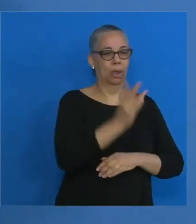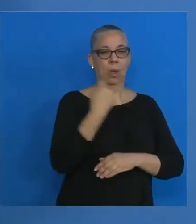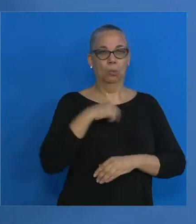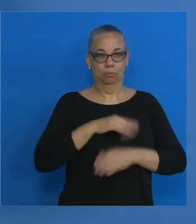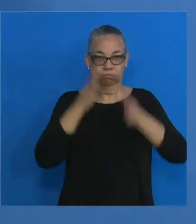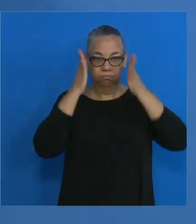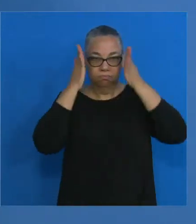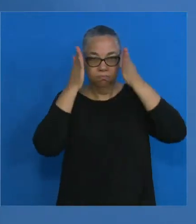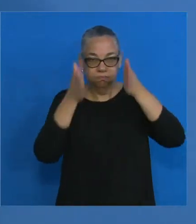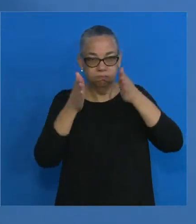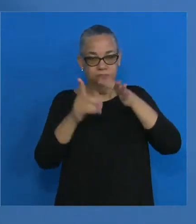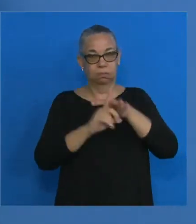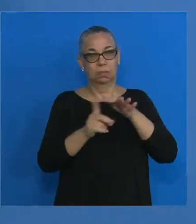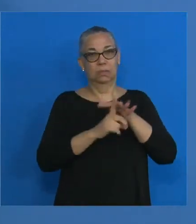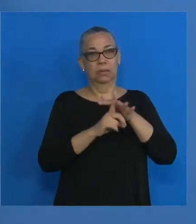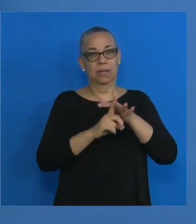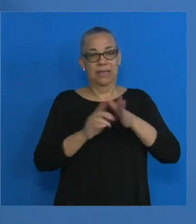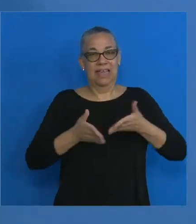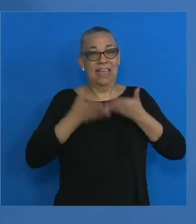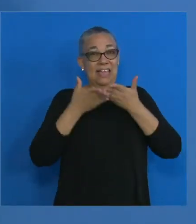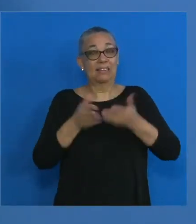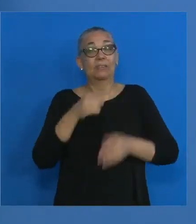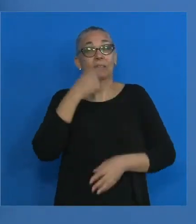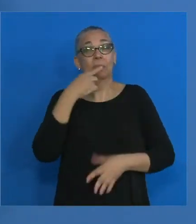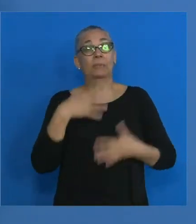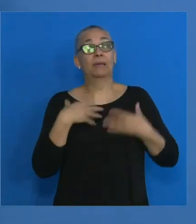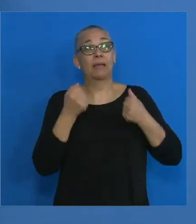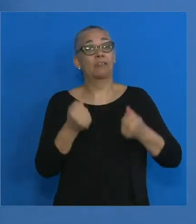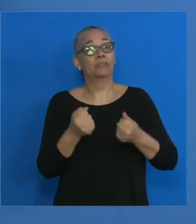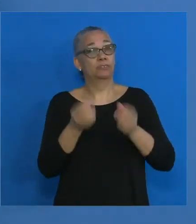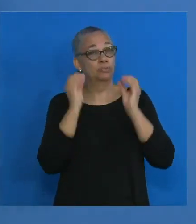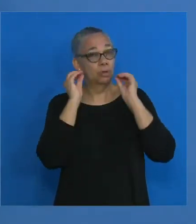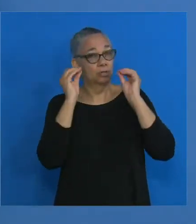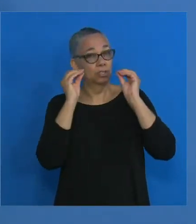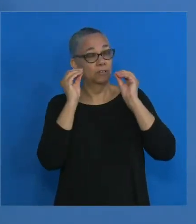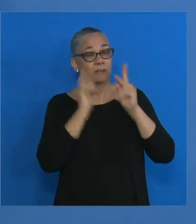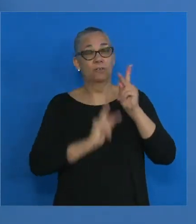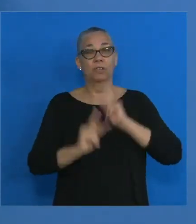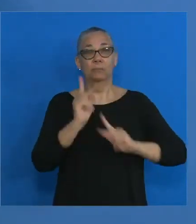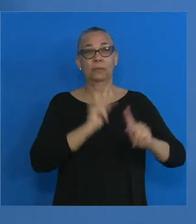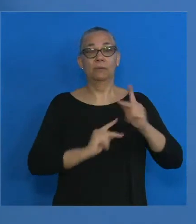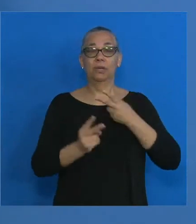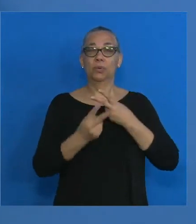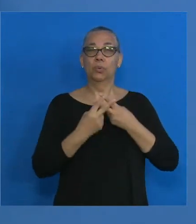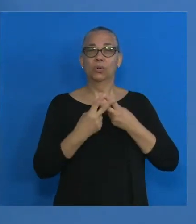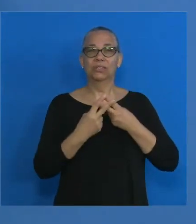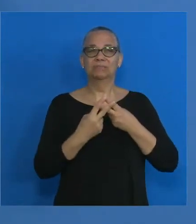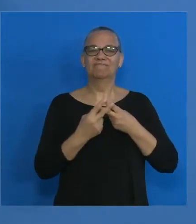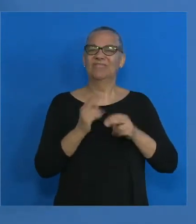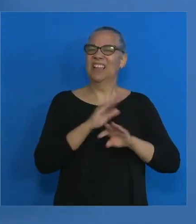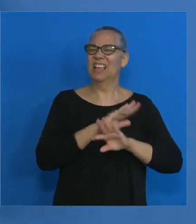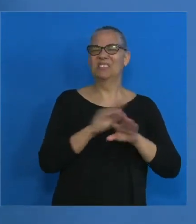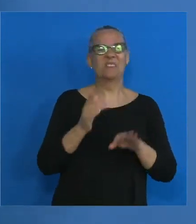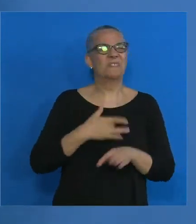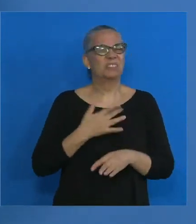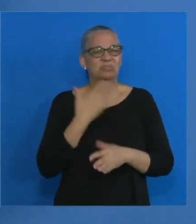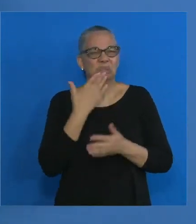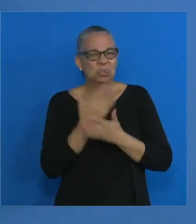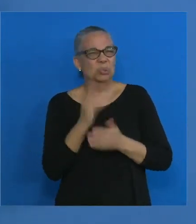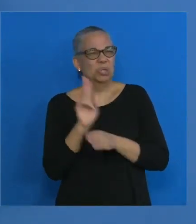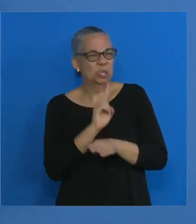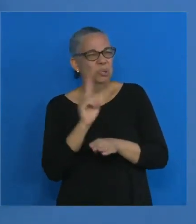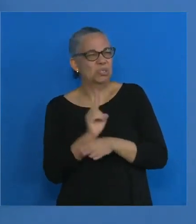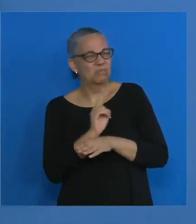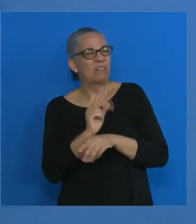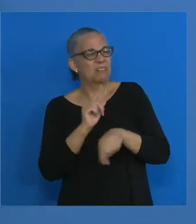forth, as well as providing the public health guidance to those persons that are in quarantine. I'm just not sure that's a good use of our resources to count